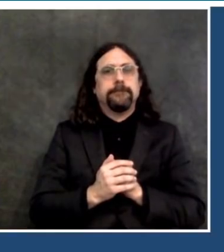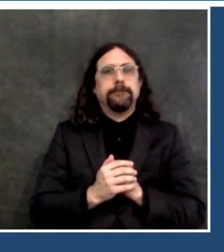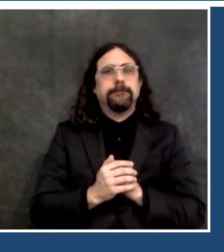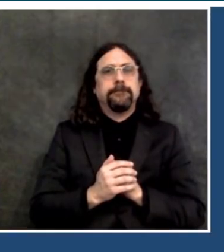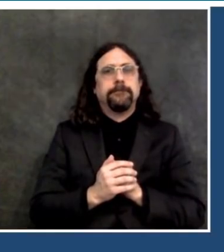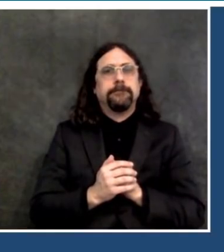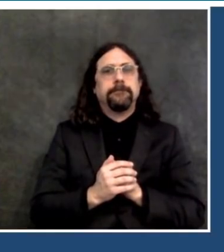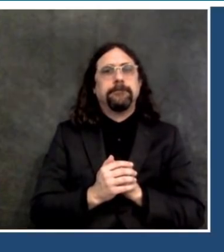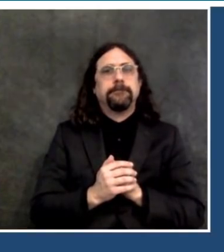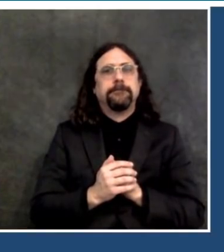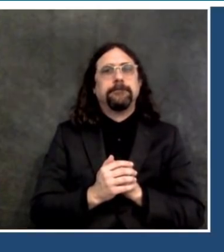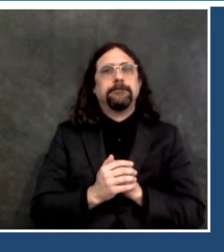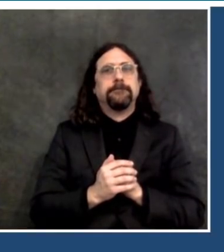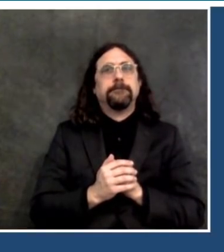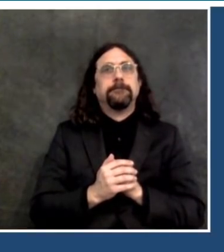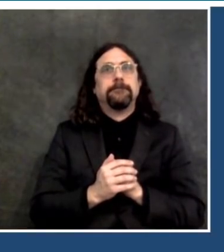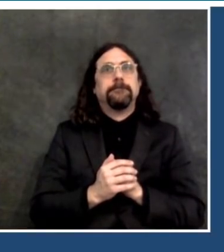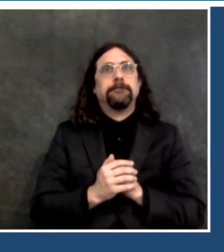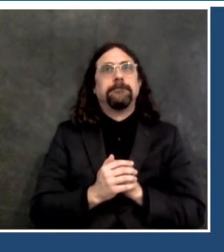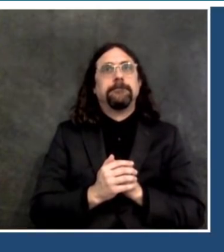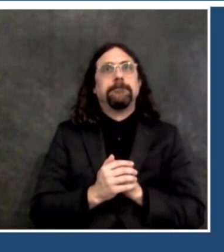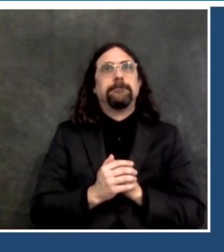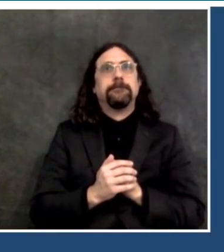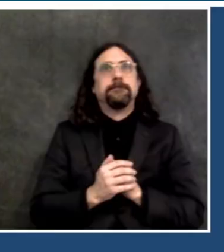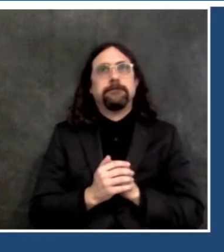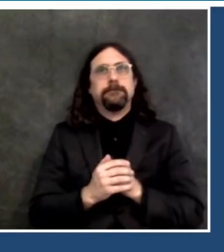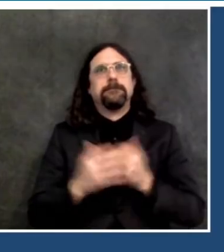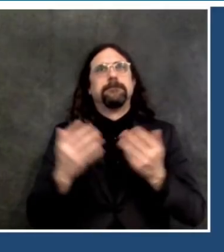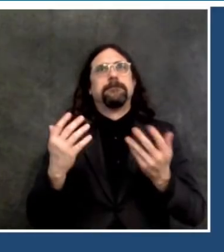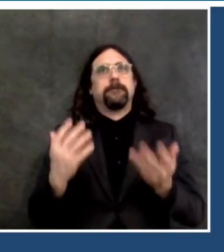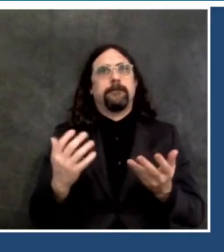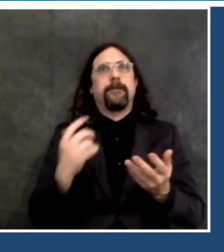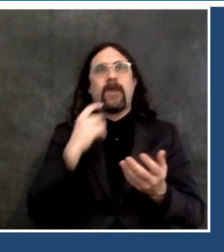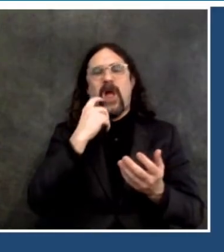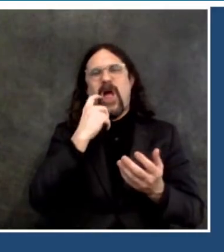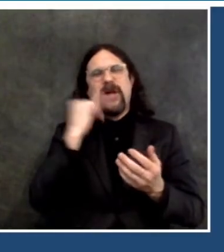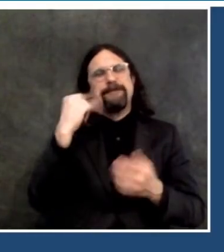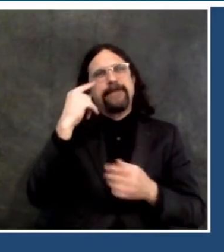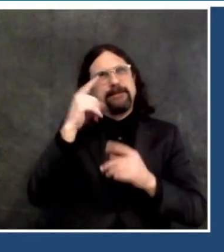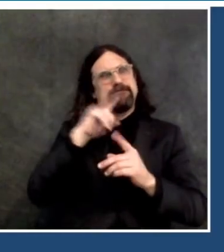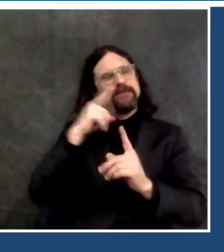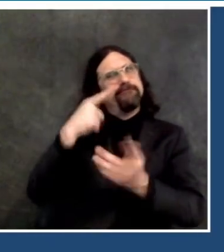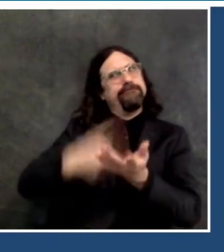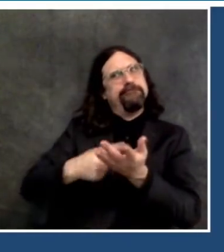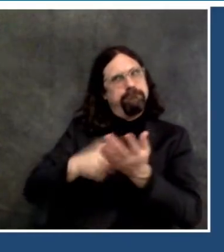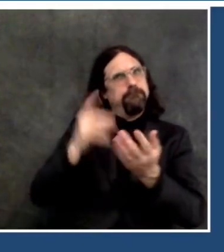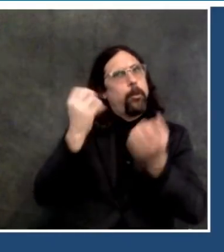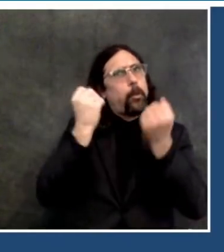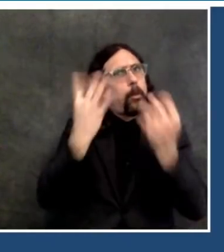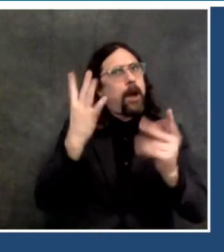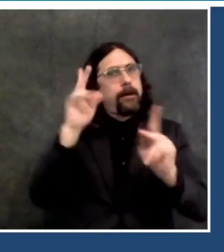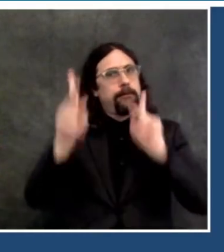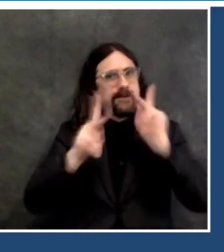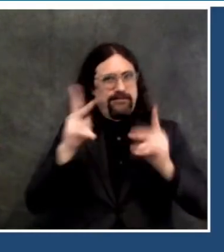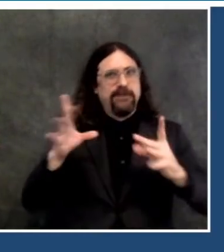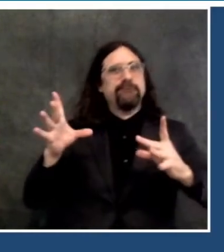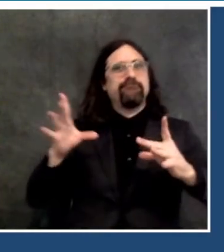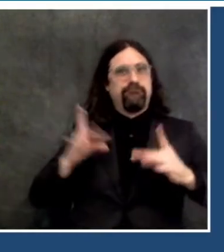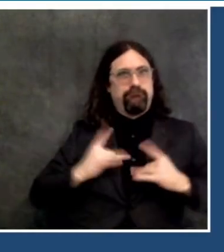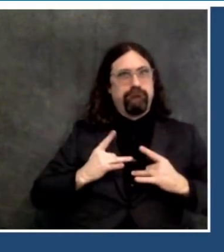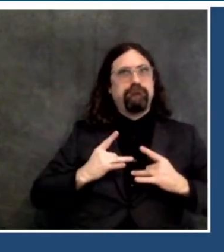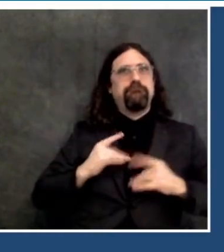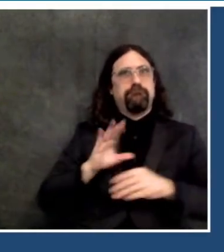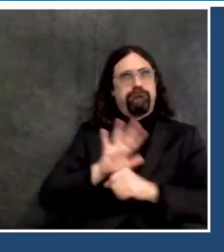pre-symptomatic, and whether they could transmit the coronavirus to others. One particularly important study coming out of